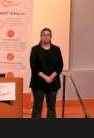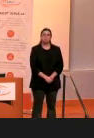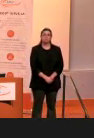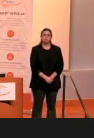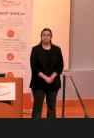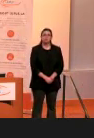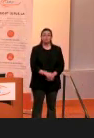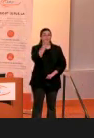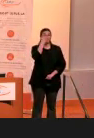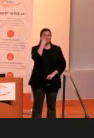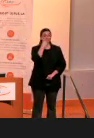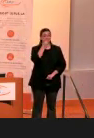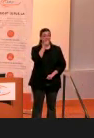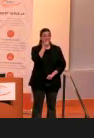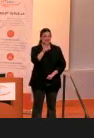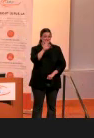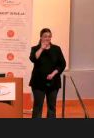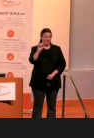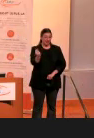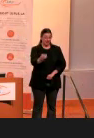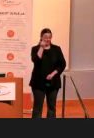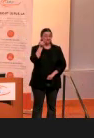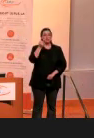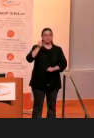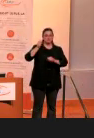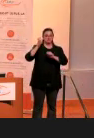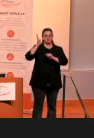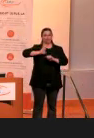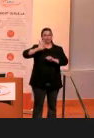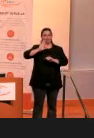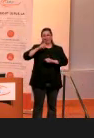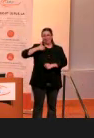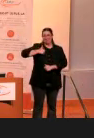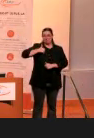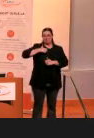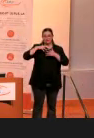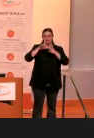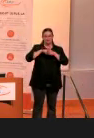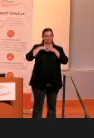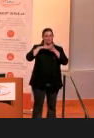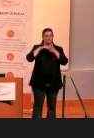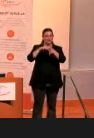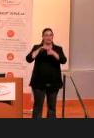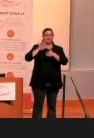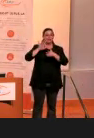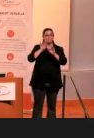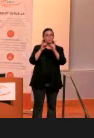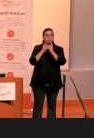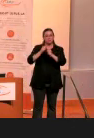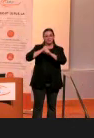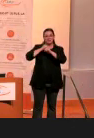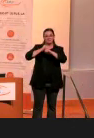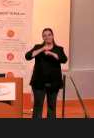In the 1990s, the military started a study from their Department of Defense database